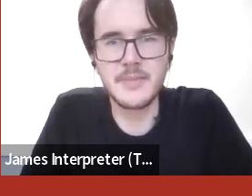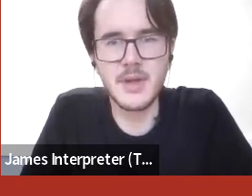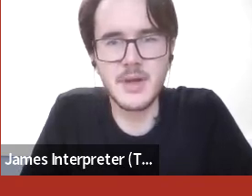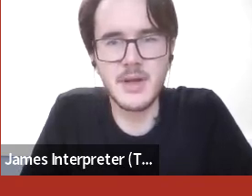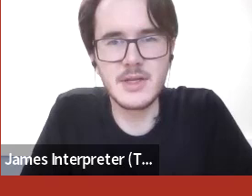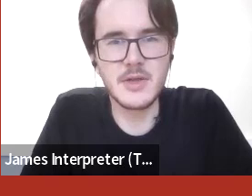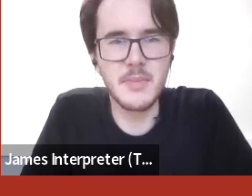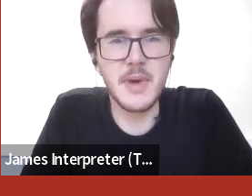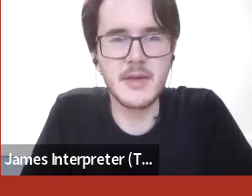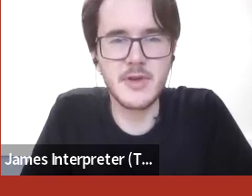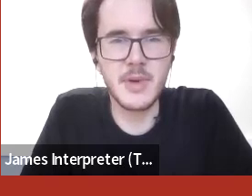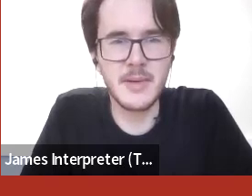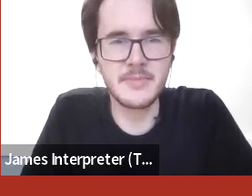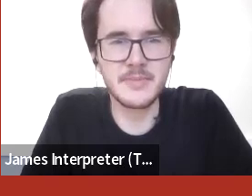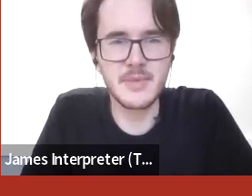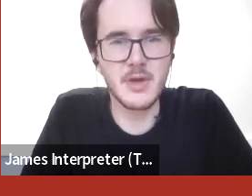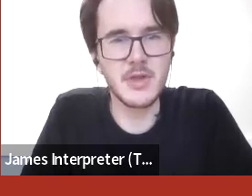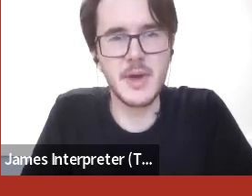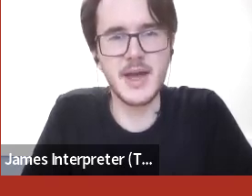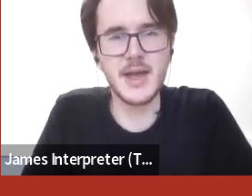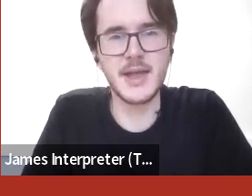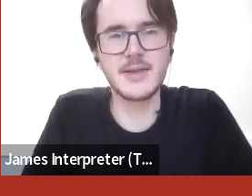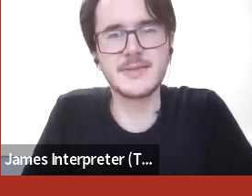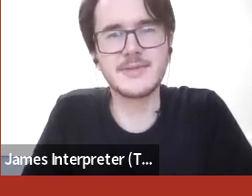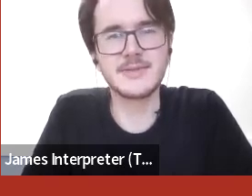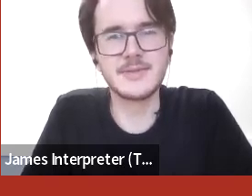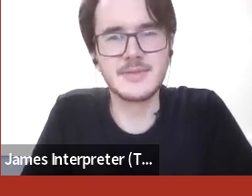Y. It's on the back of your palm, on the back.